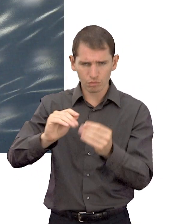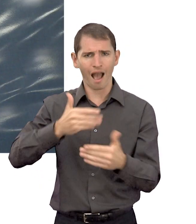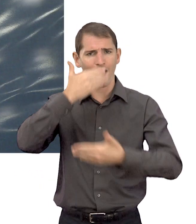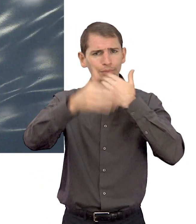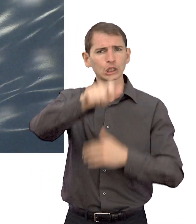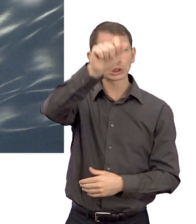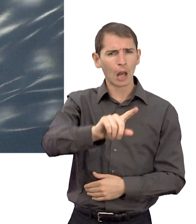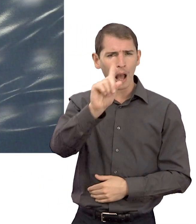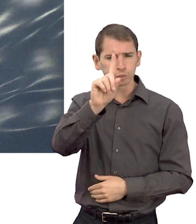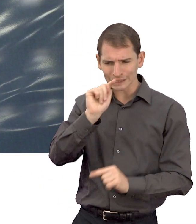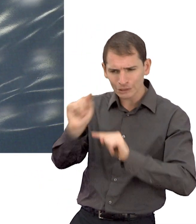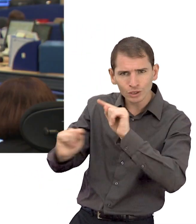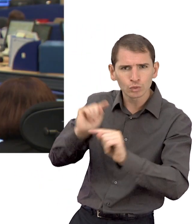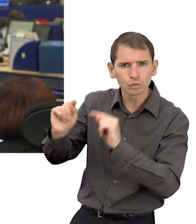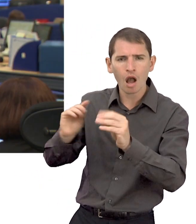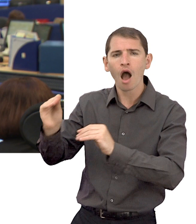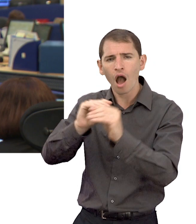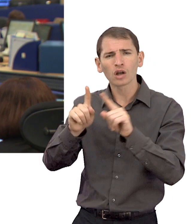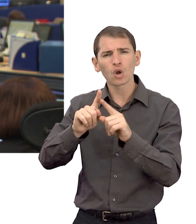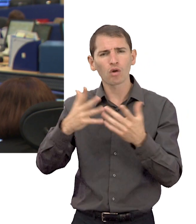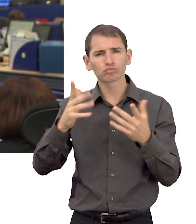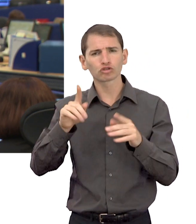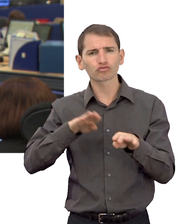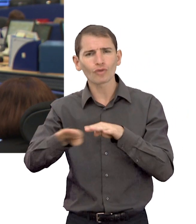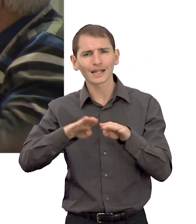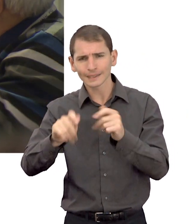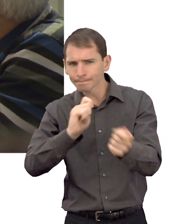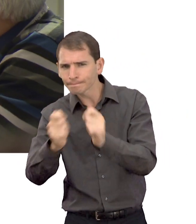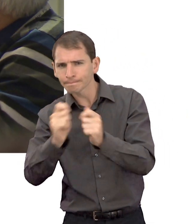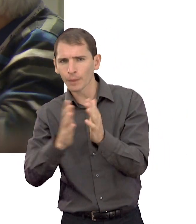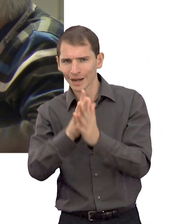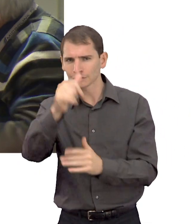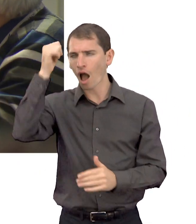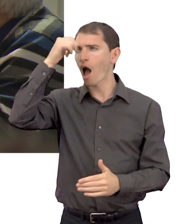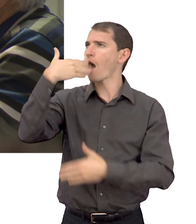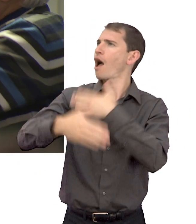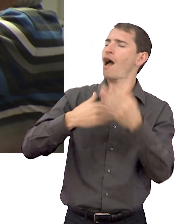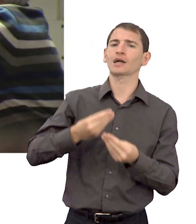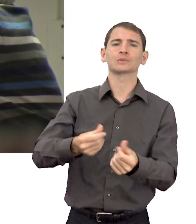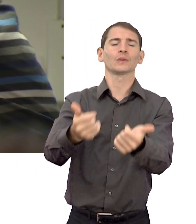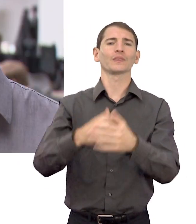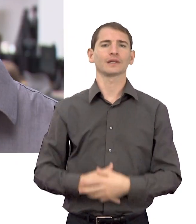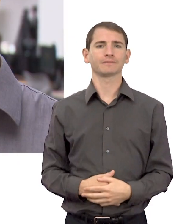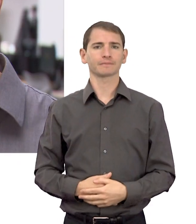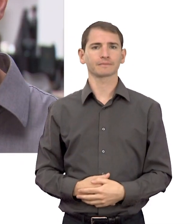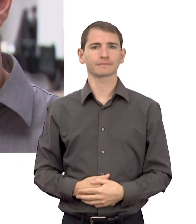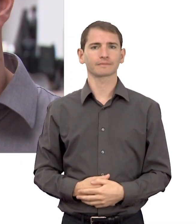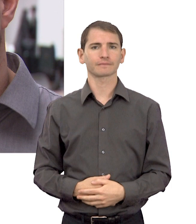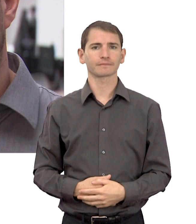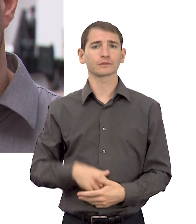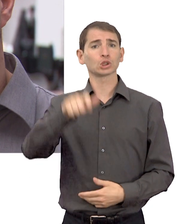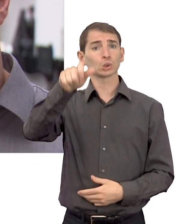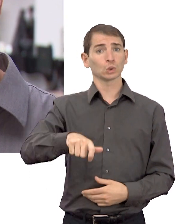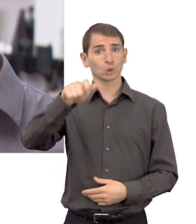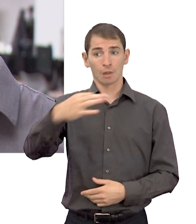basic familiarisation and tailor ongoing training around their specific course and their needs. from the student submitting